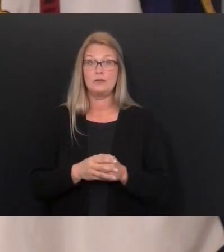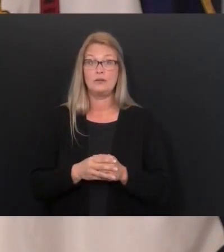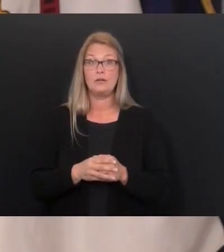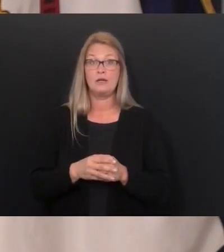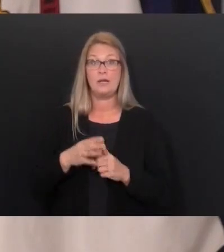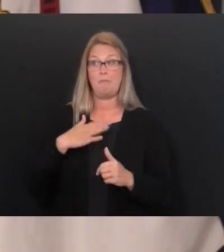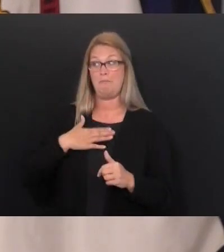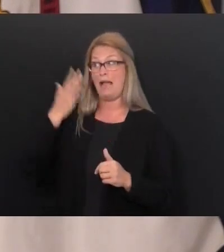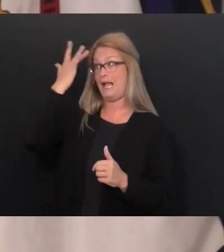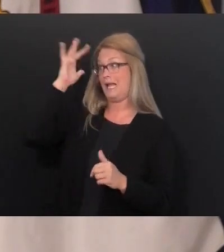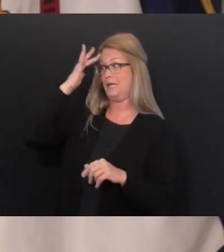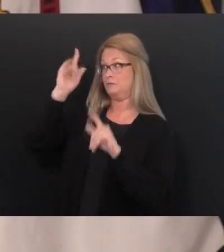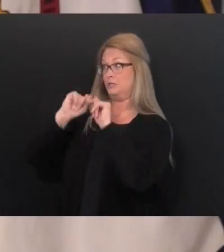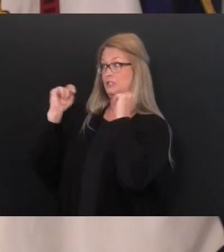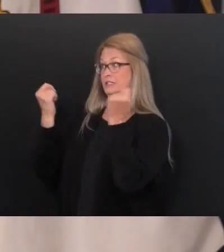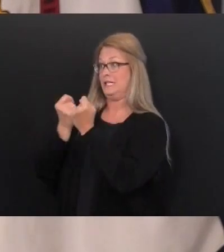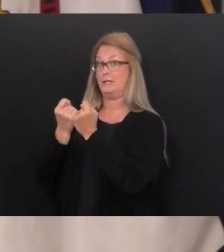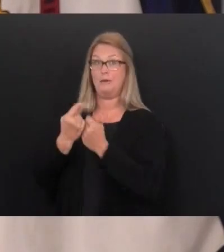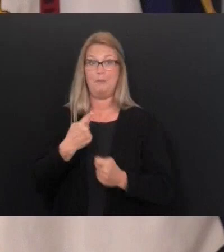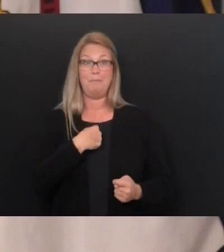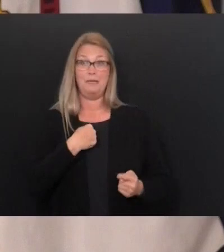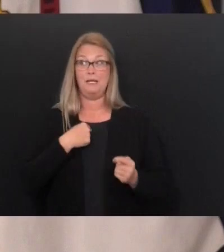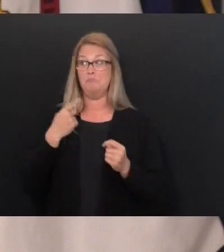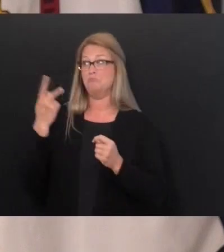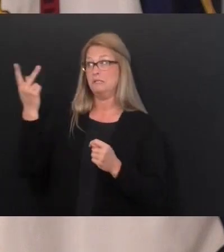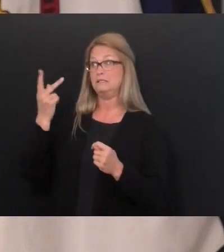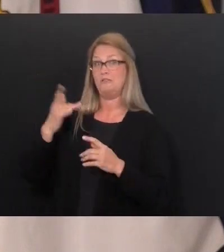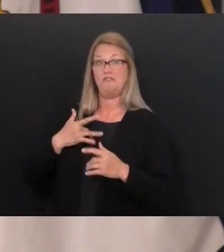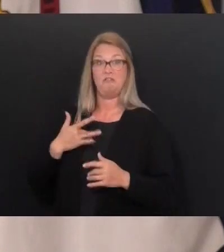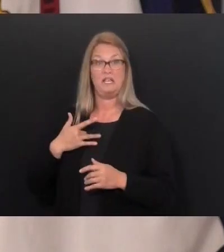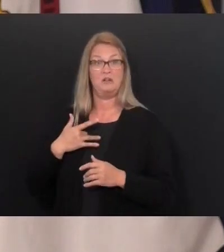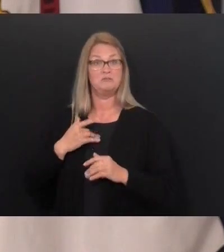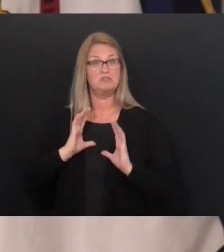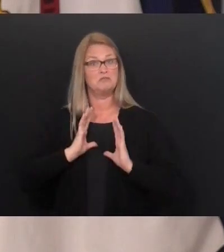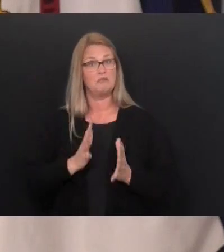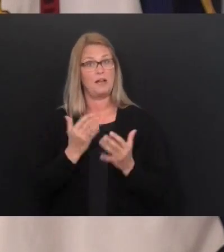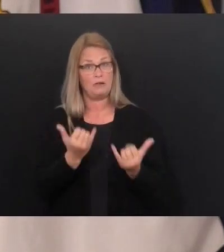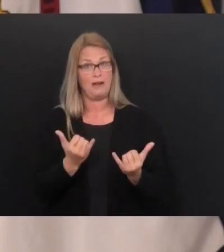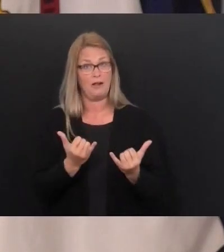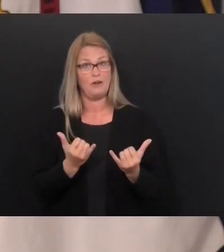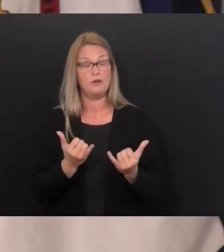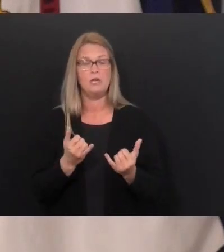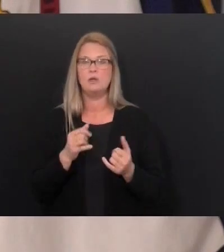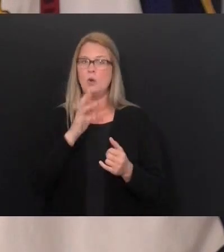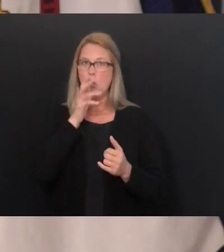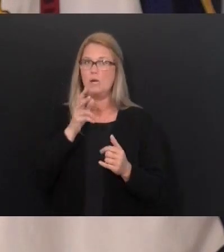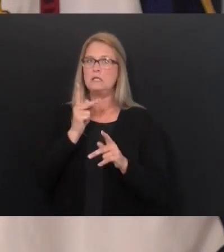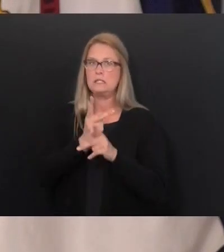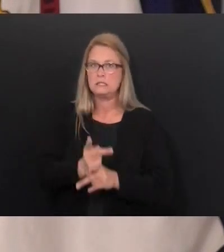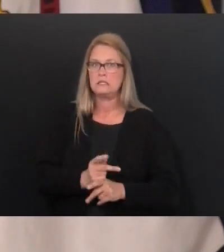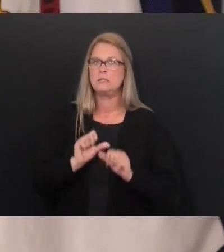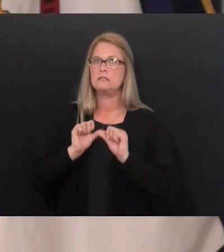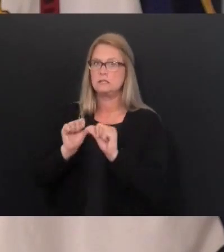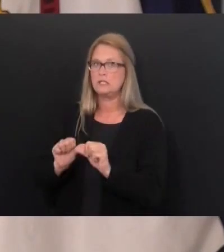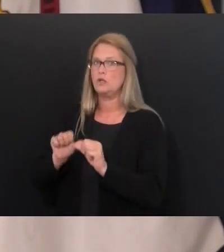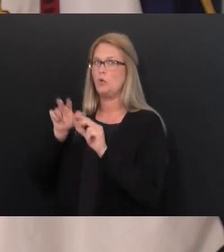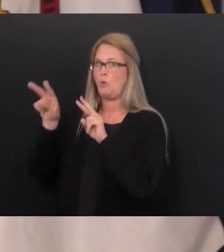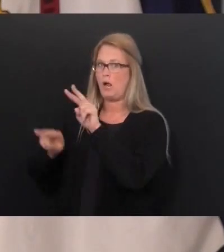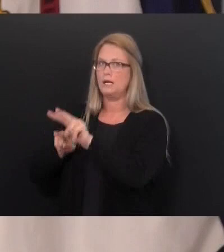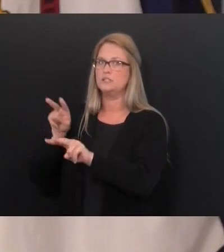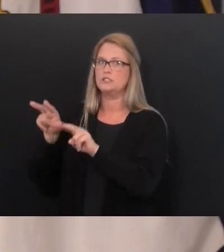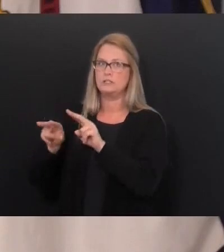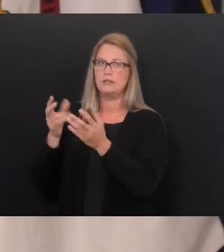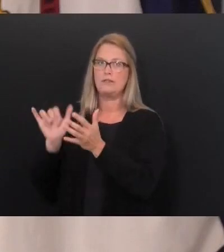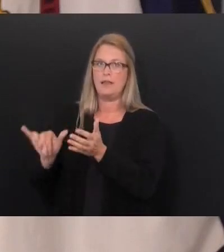experts and my abilities, I think we're okay right now. But we got to just stay on top of it, and we got to really, really, really